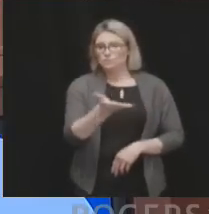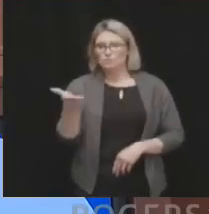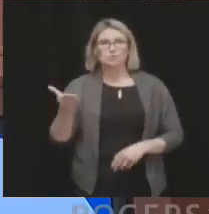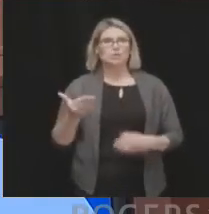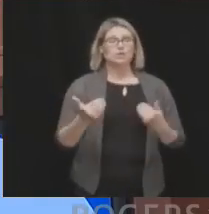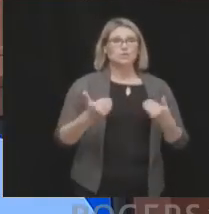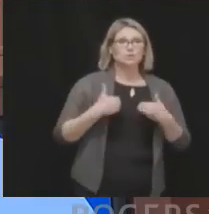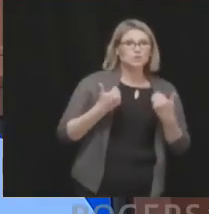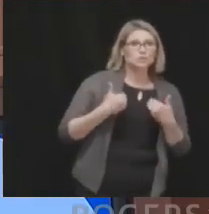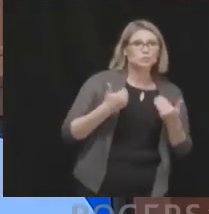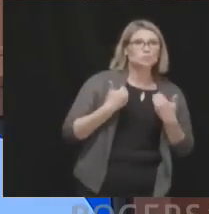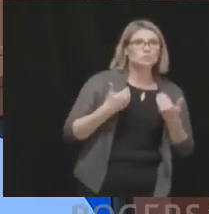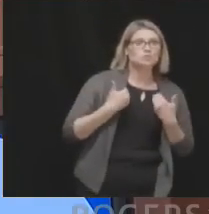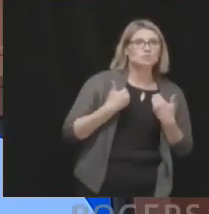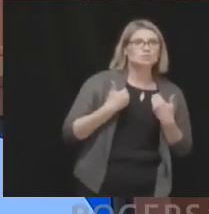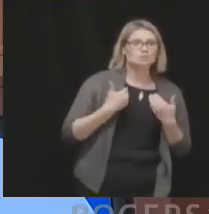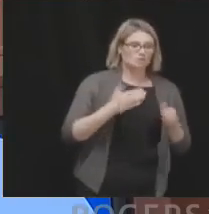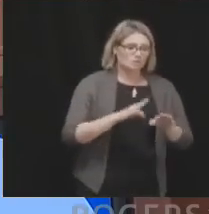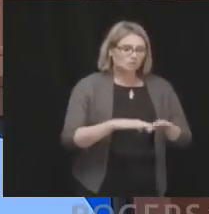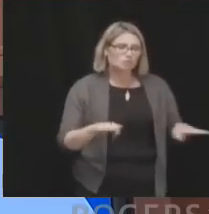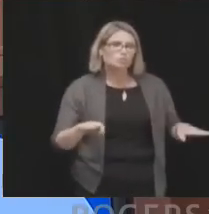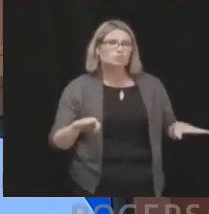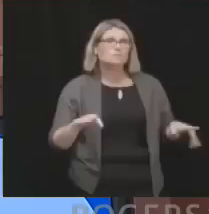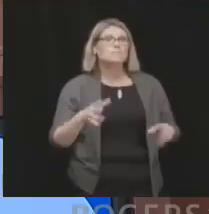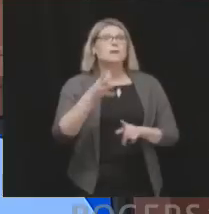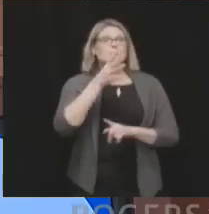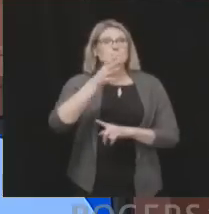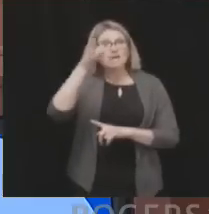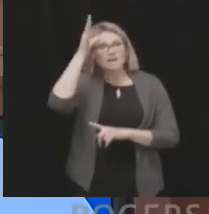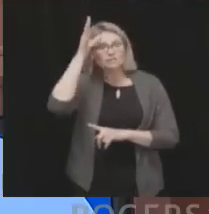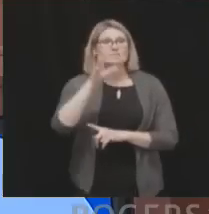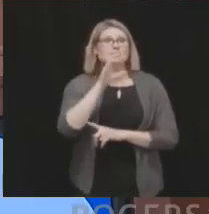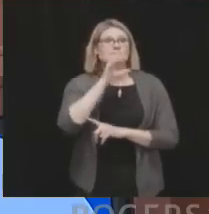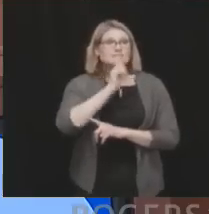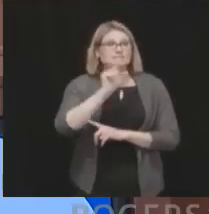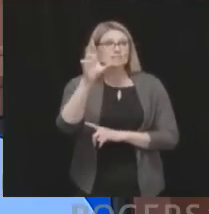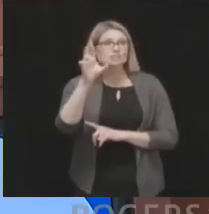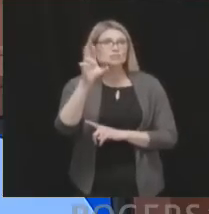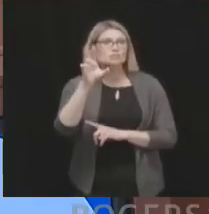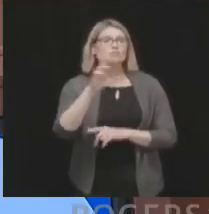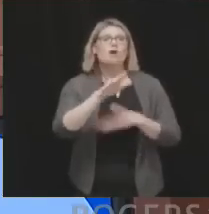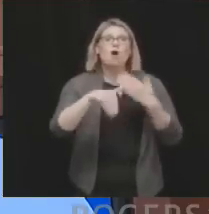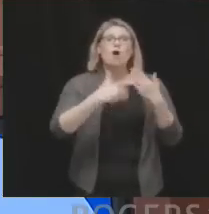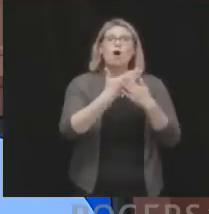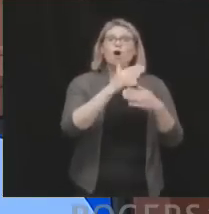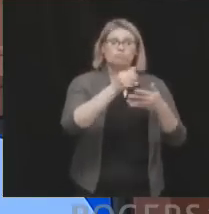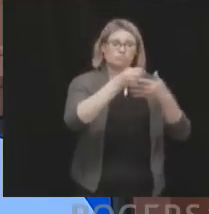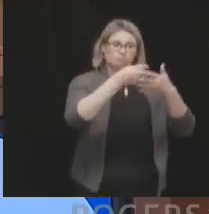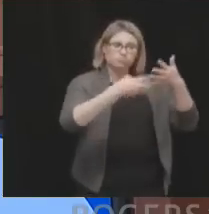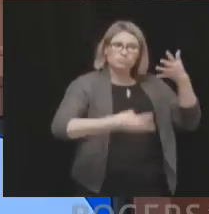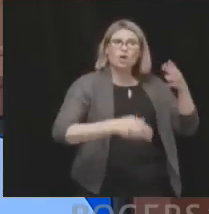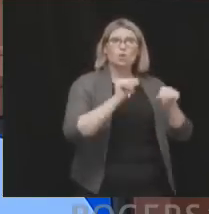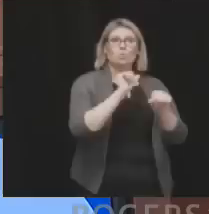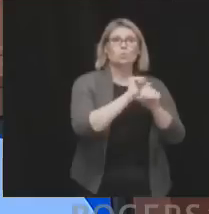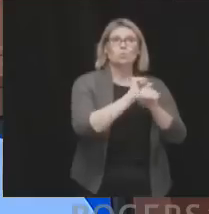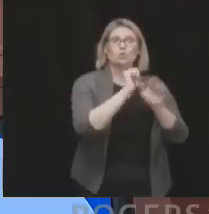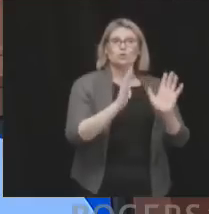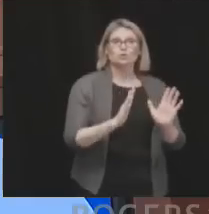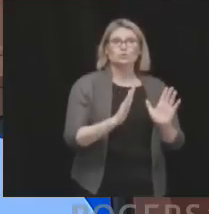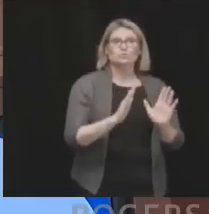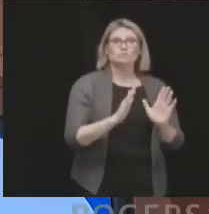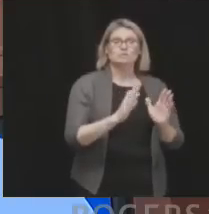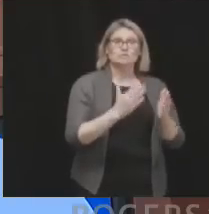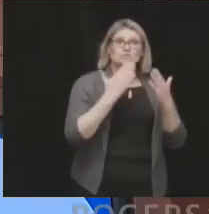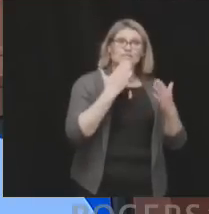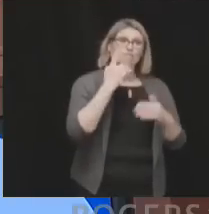shown in working together to protect each other from COVID-19, to protect our health, our security, and our